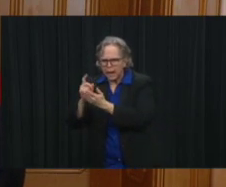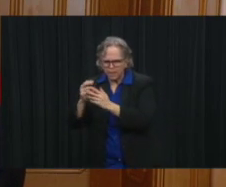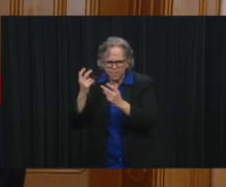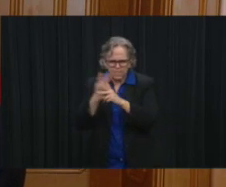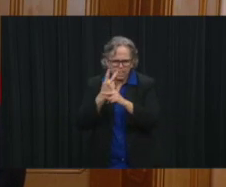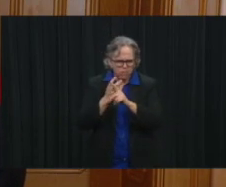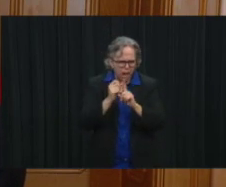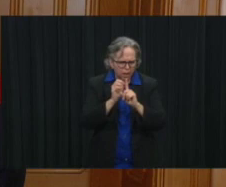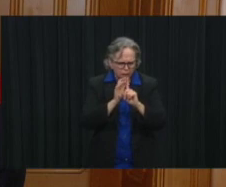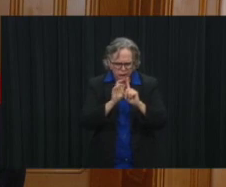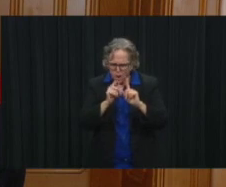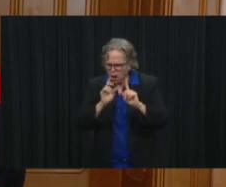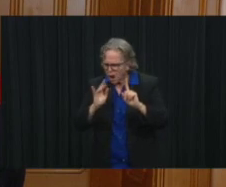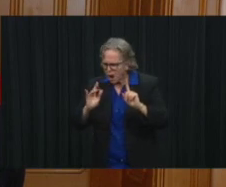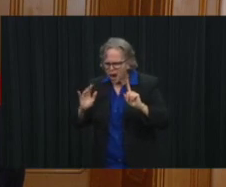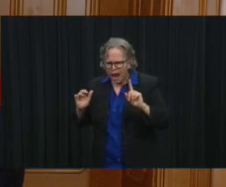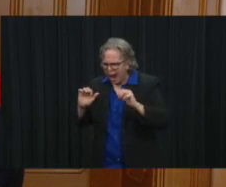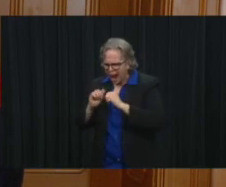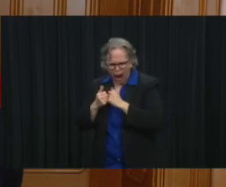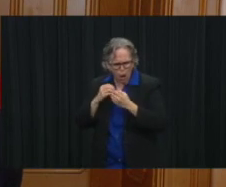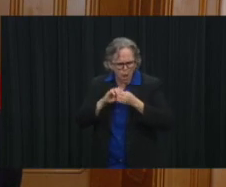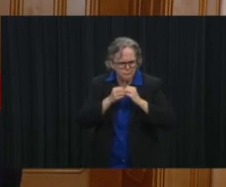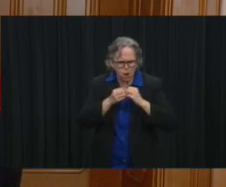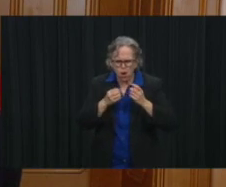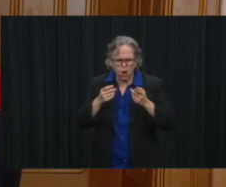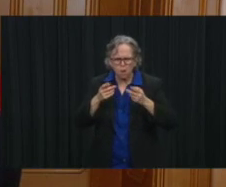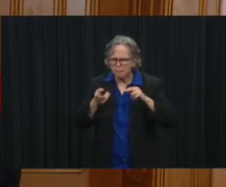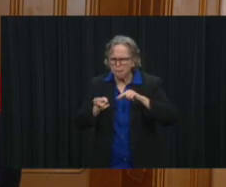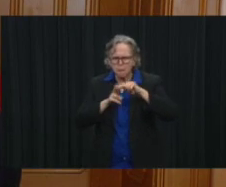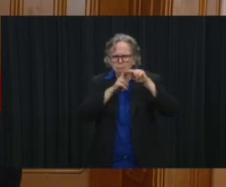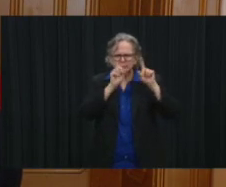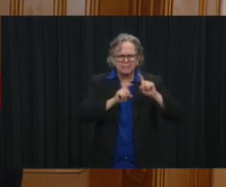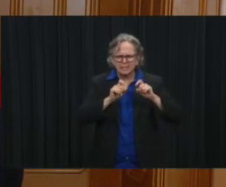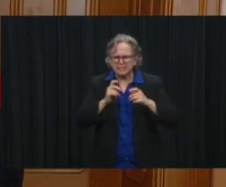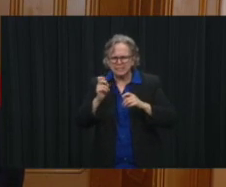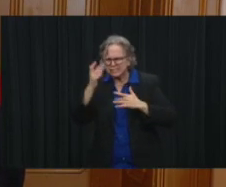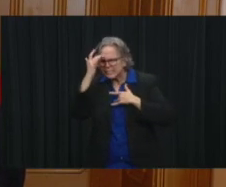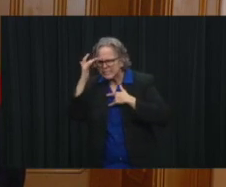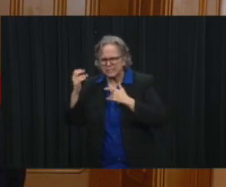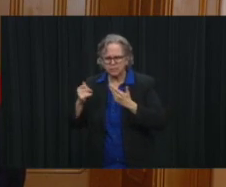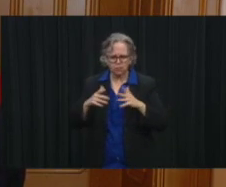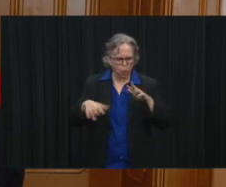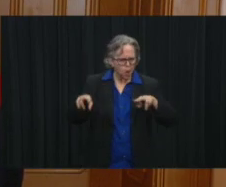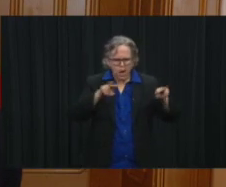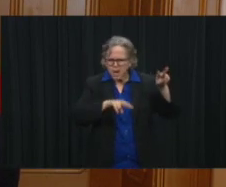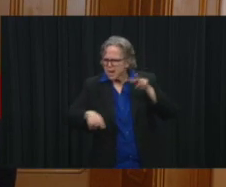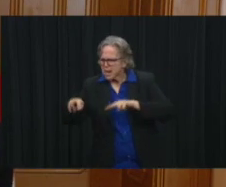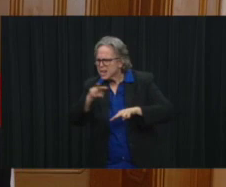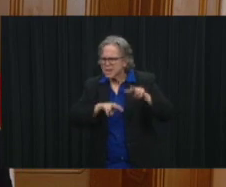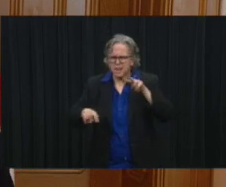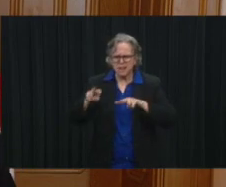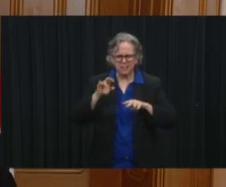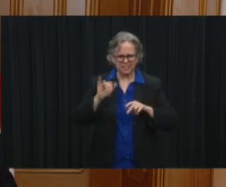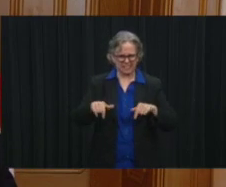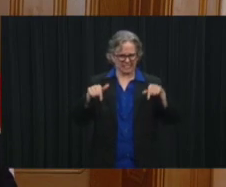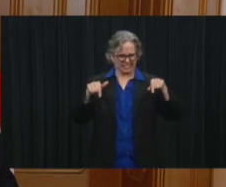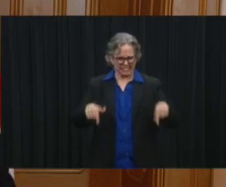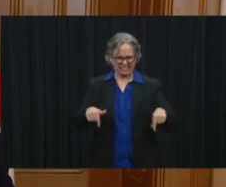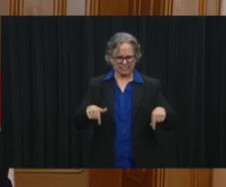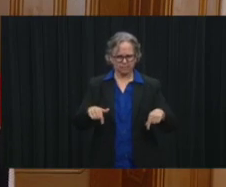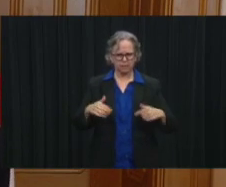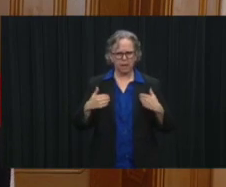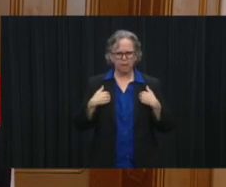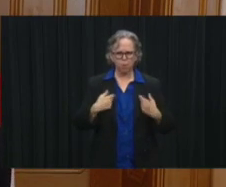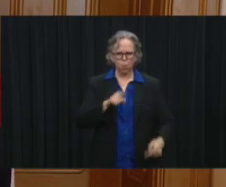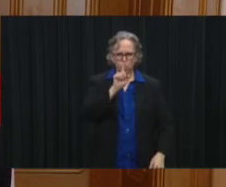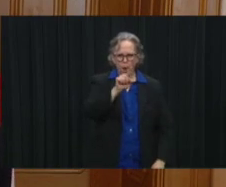one part of the bill, we had some money go directly to the states. In this bill, we have $1.5 billion going directly to the states. So Ohio will get its